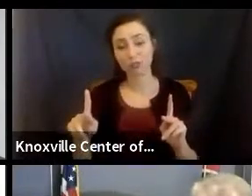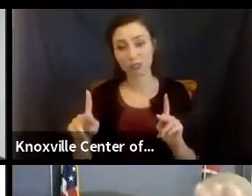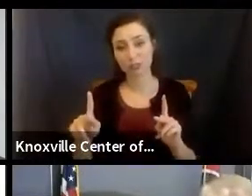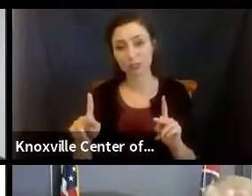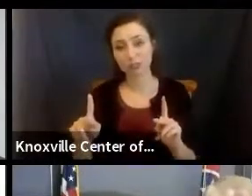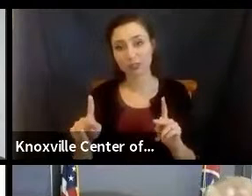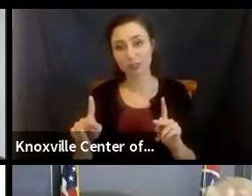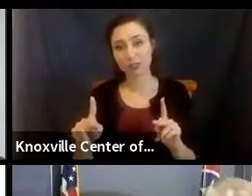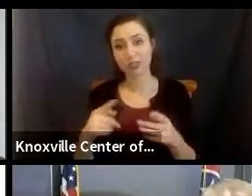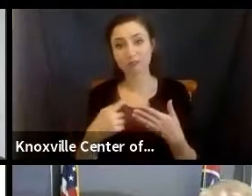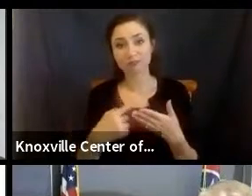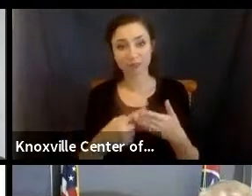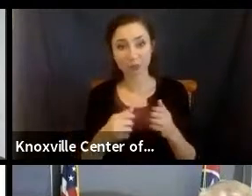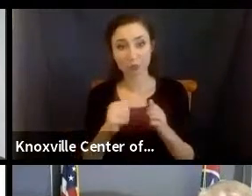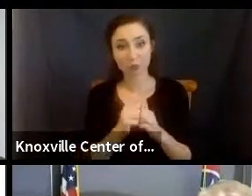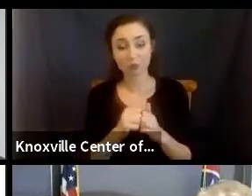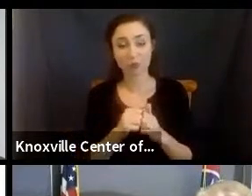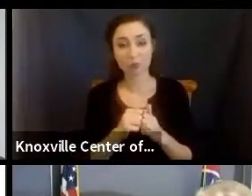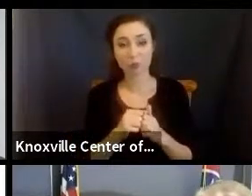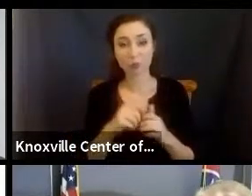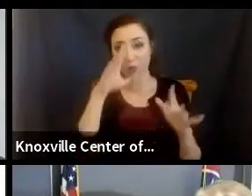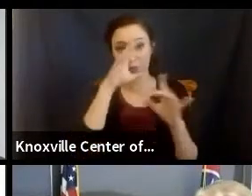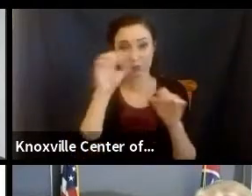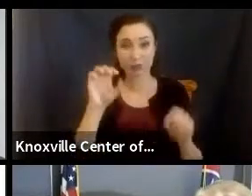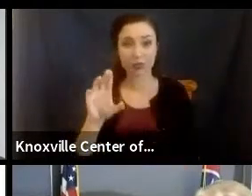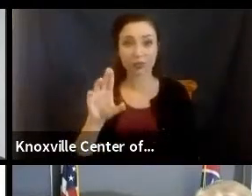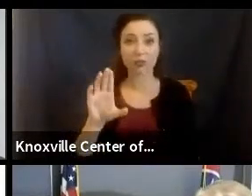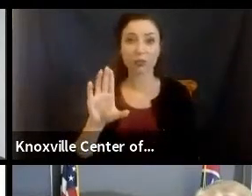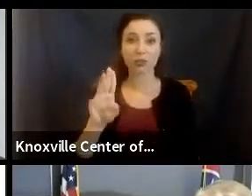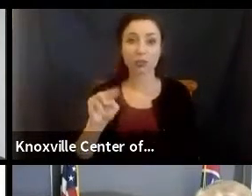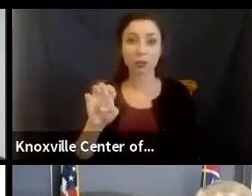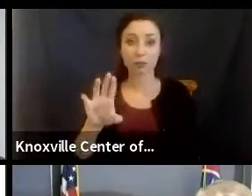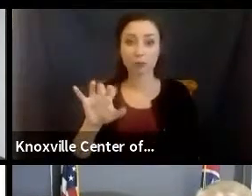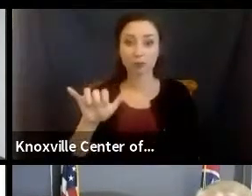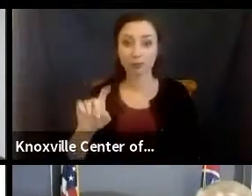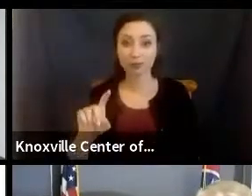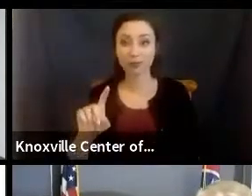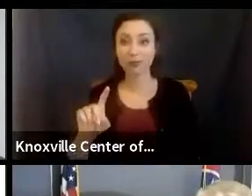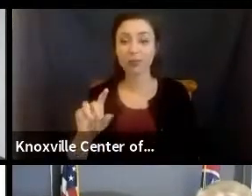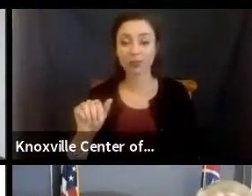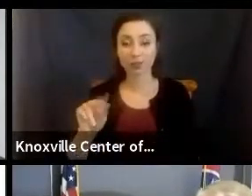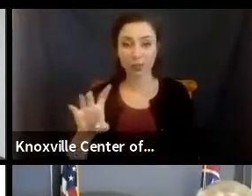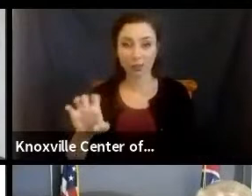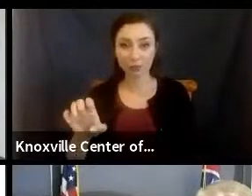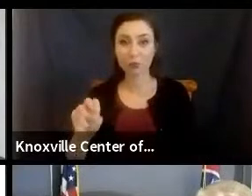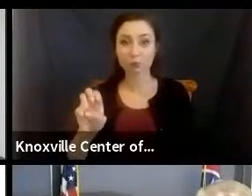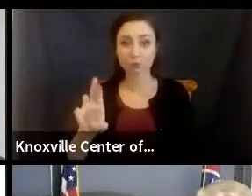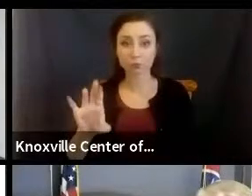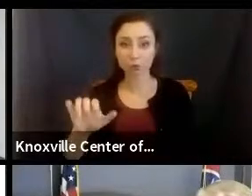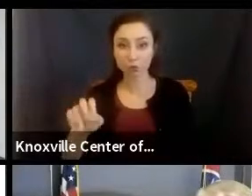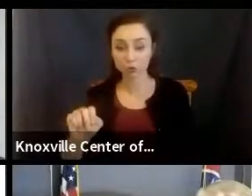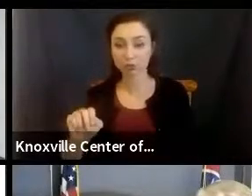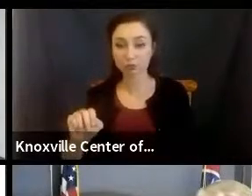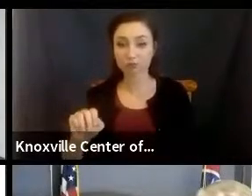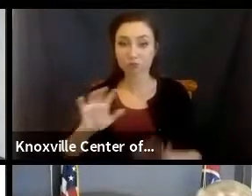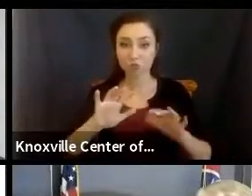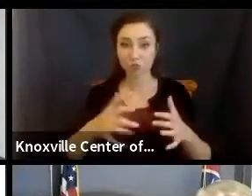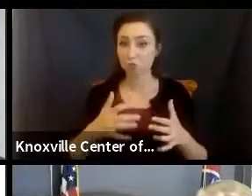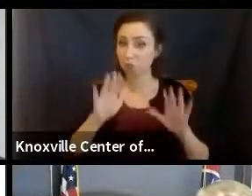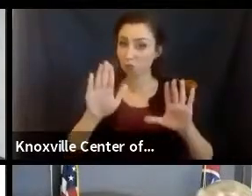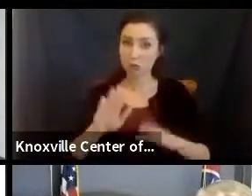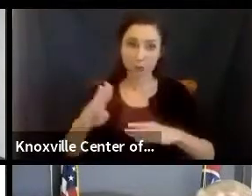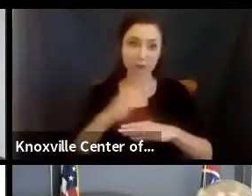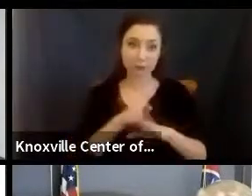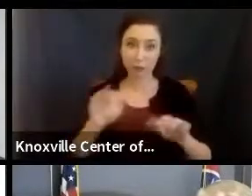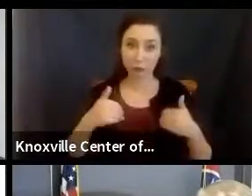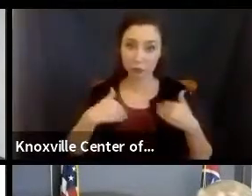the president of the Cumberland Avenue Merchants Association today. They're a great group of merchants who are